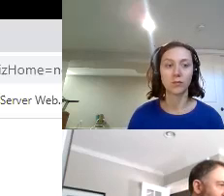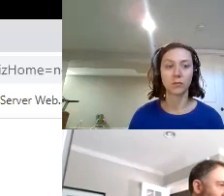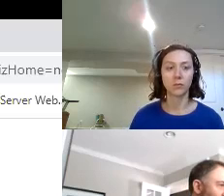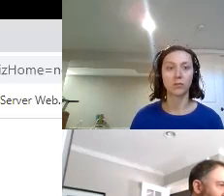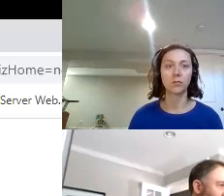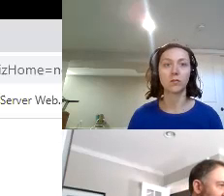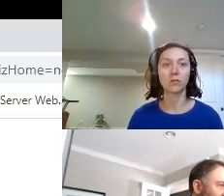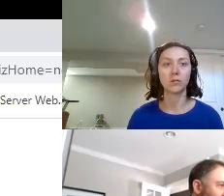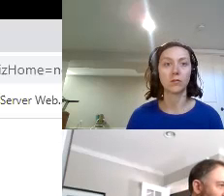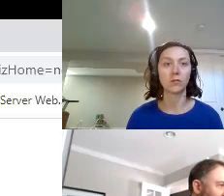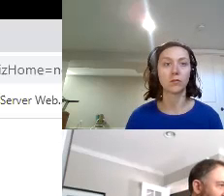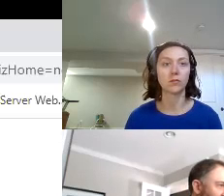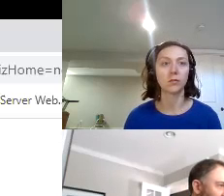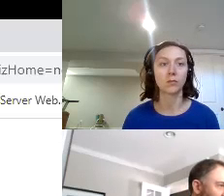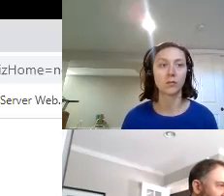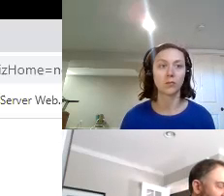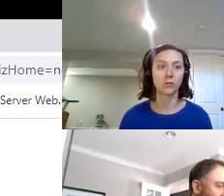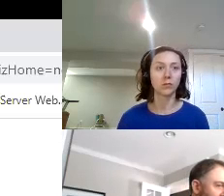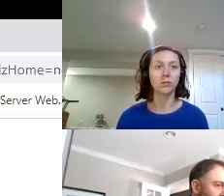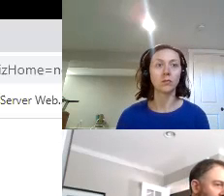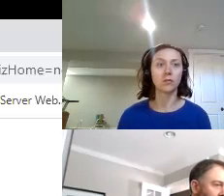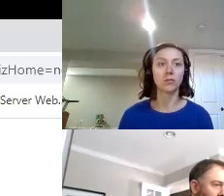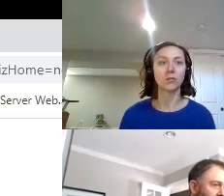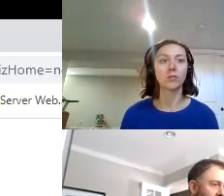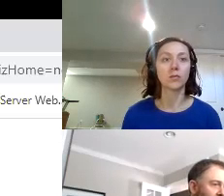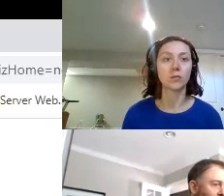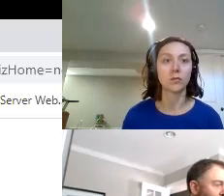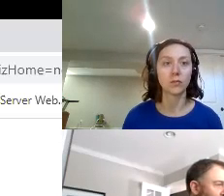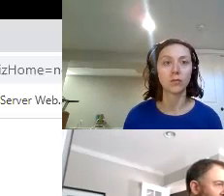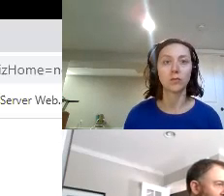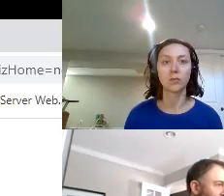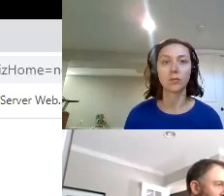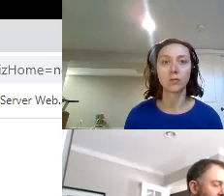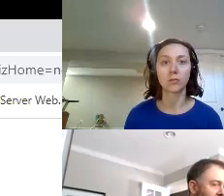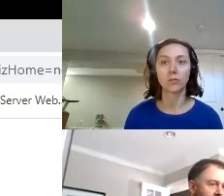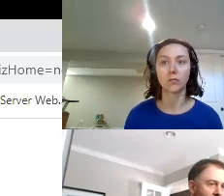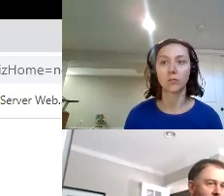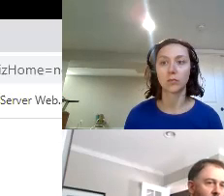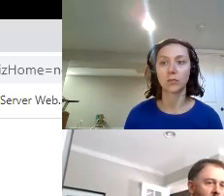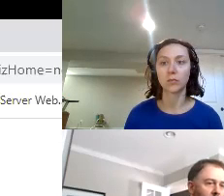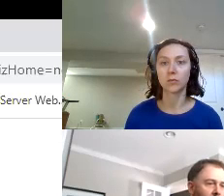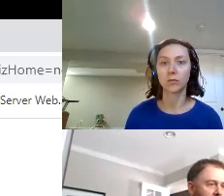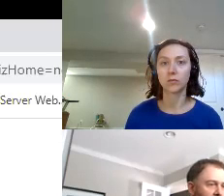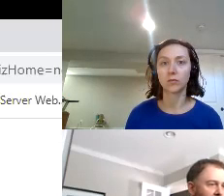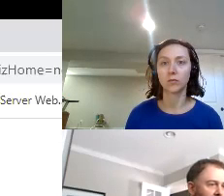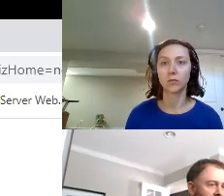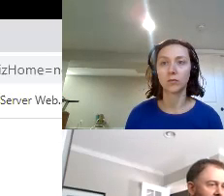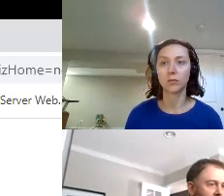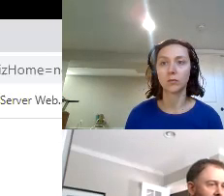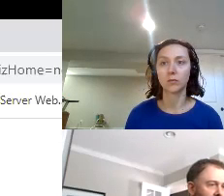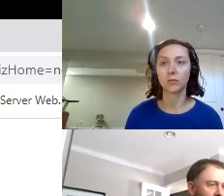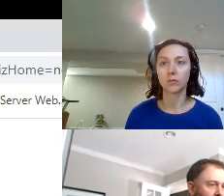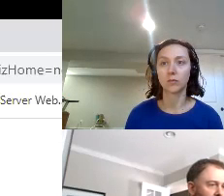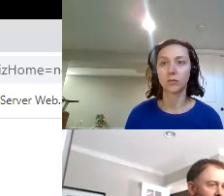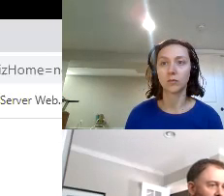just a really bad data point, that federal poverty threshold. We understand, of course, what that is used for, to set